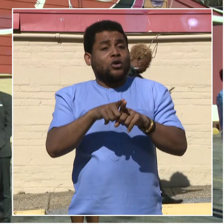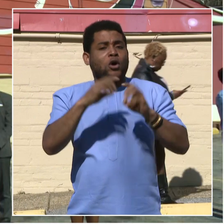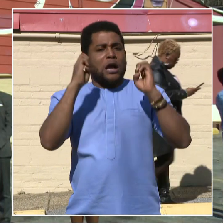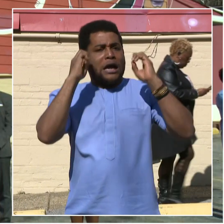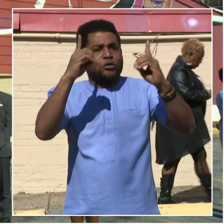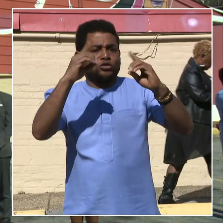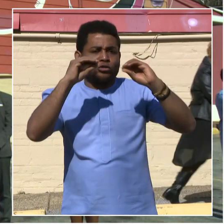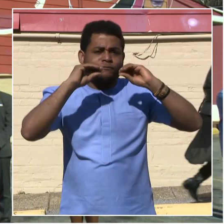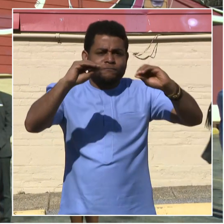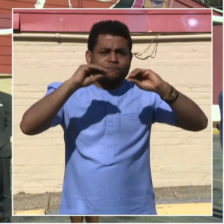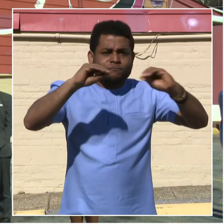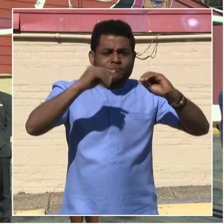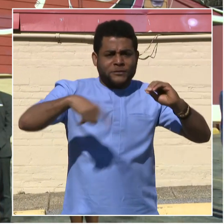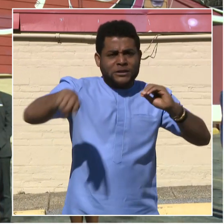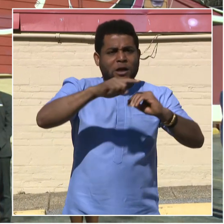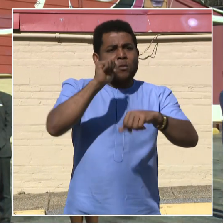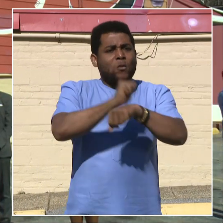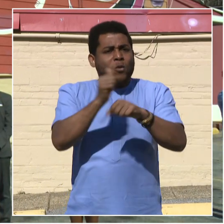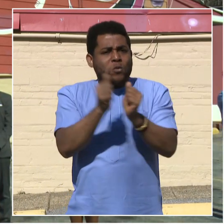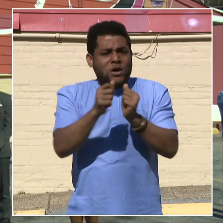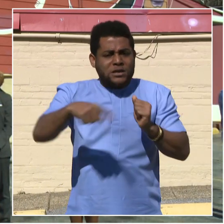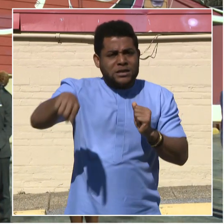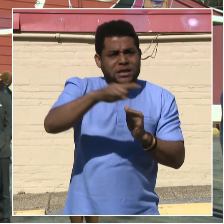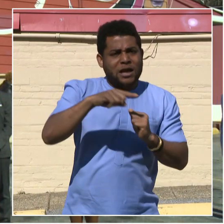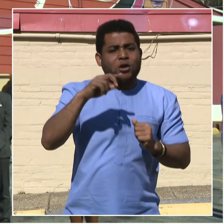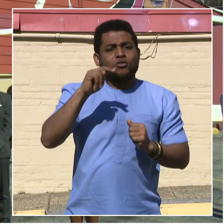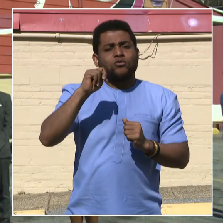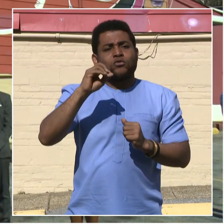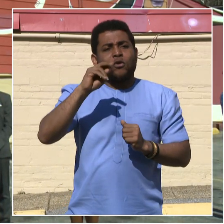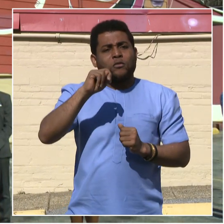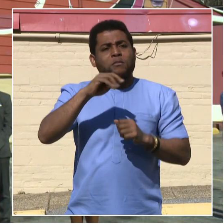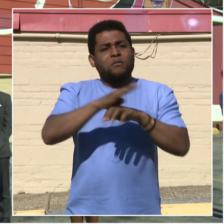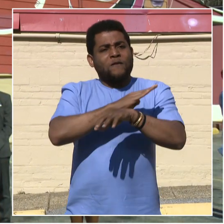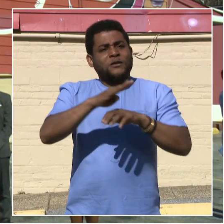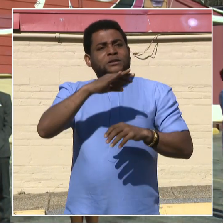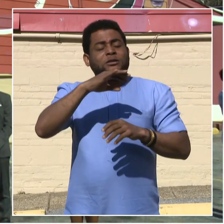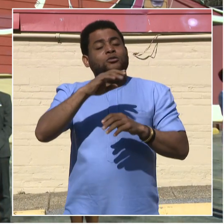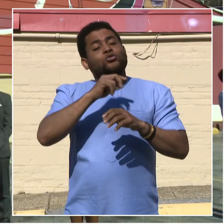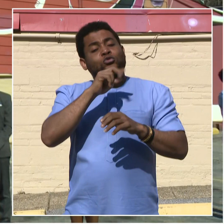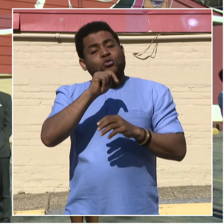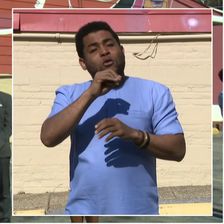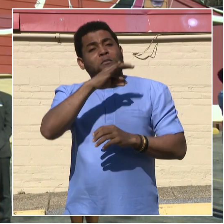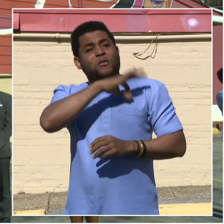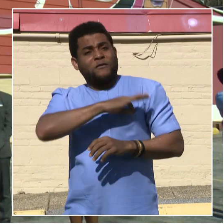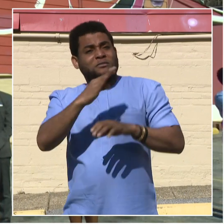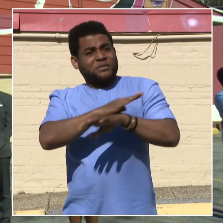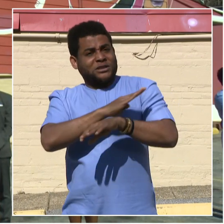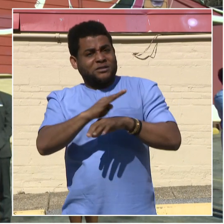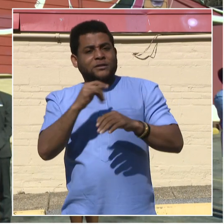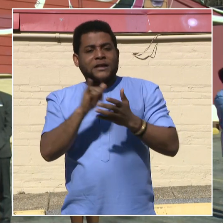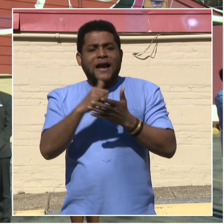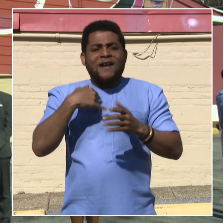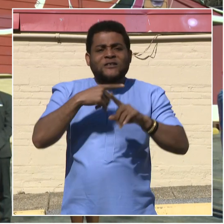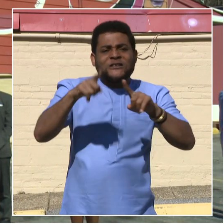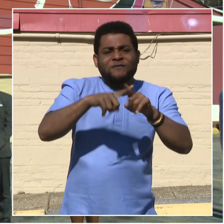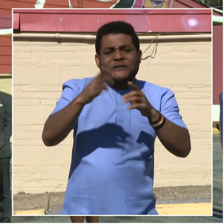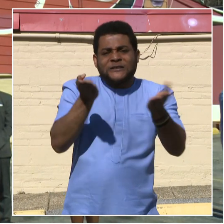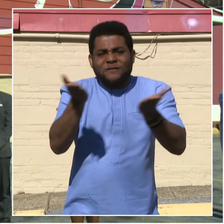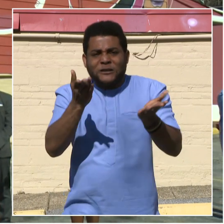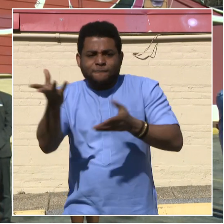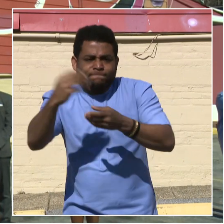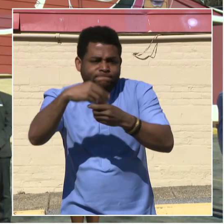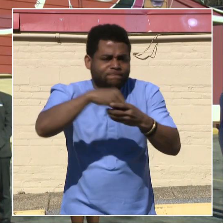other nonprofit organizations and businesses to offer wraparound services to help bring stability to our community.